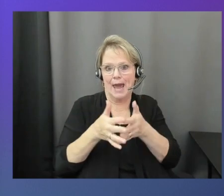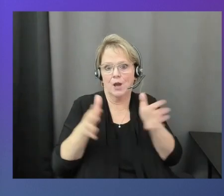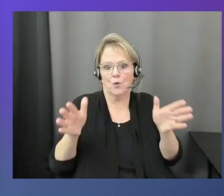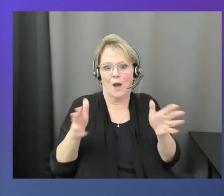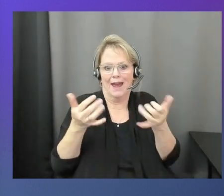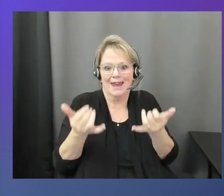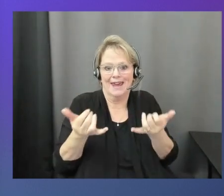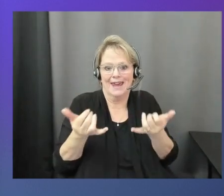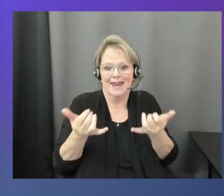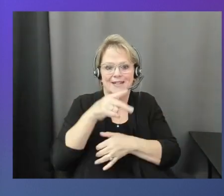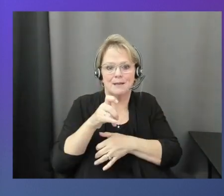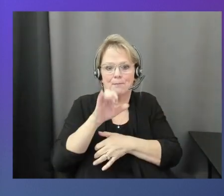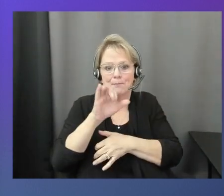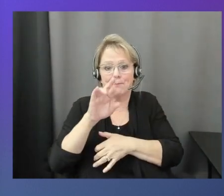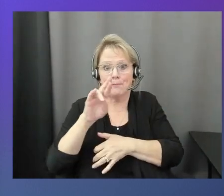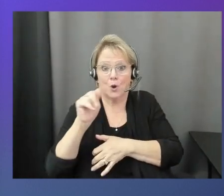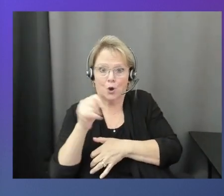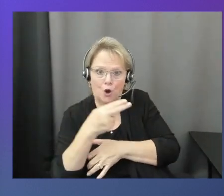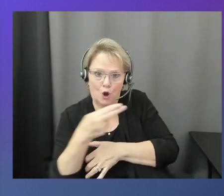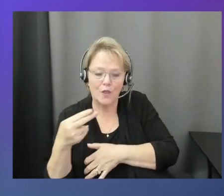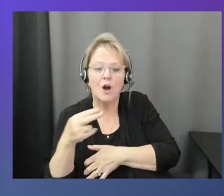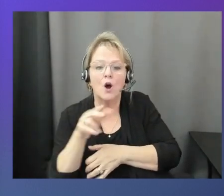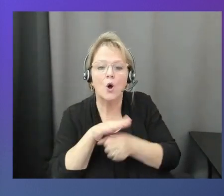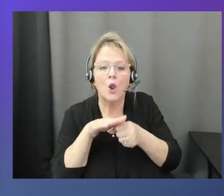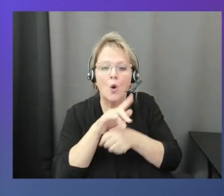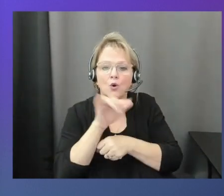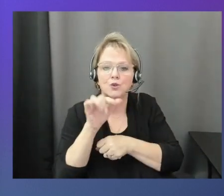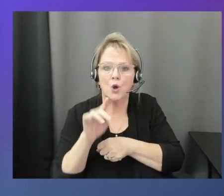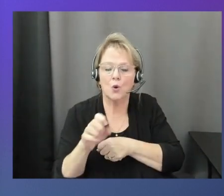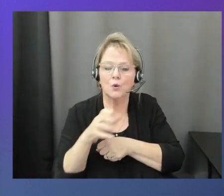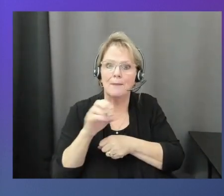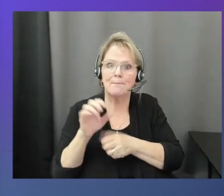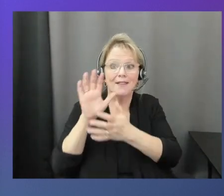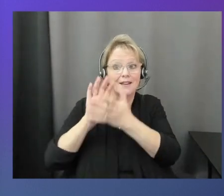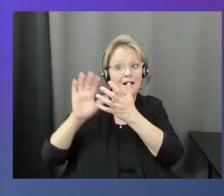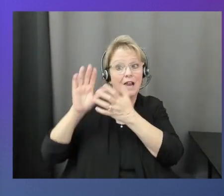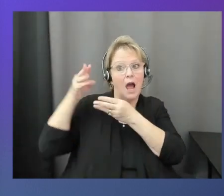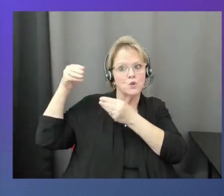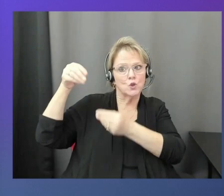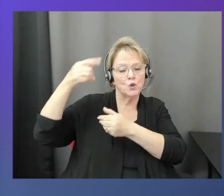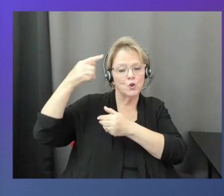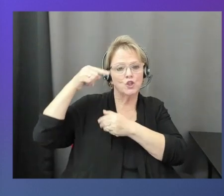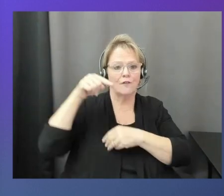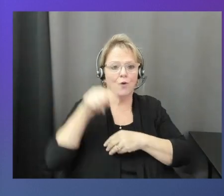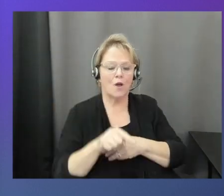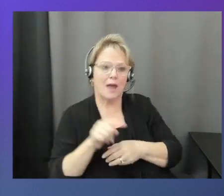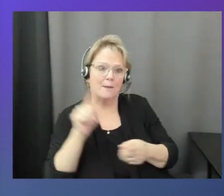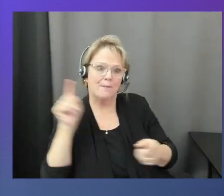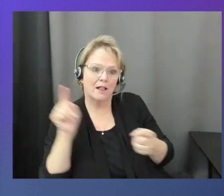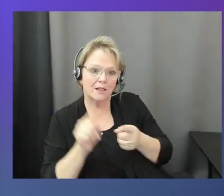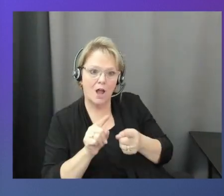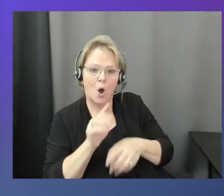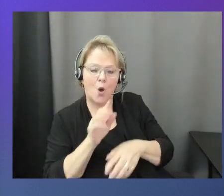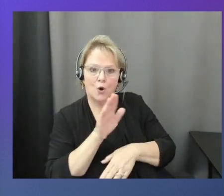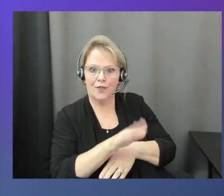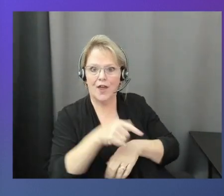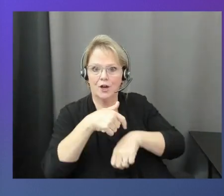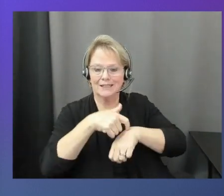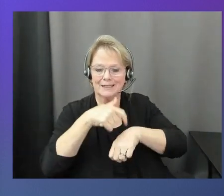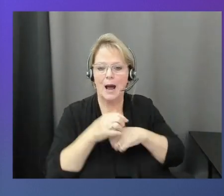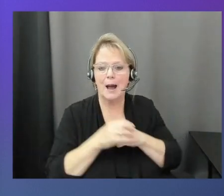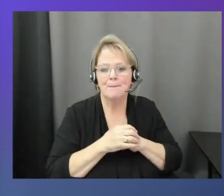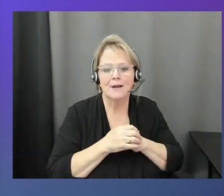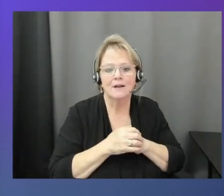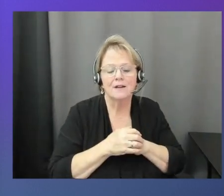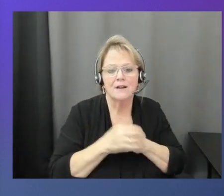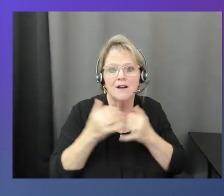hence created a cloud storage solution on AWS with lower than 10 milliseconds. The Perth local zone essentially brought